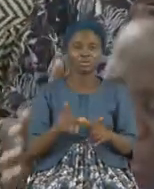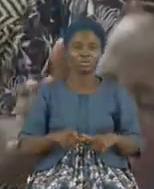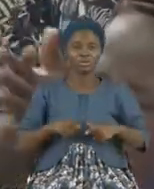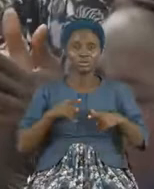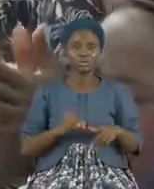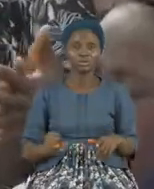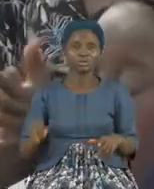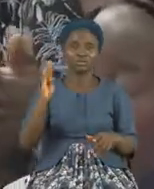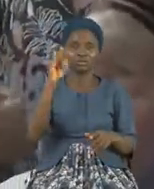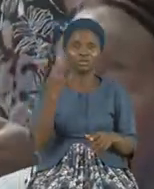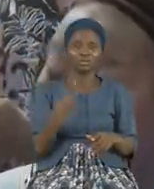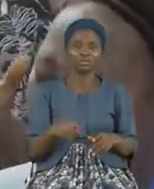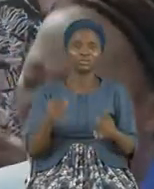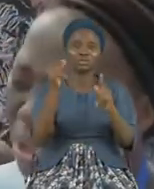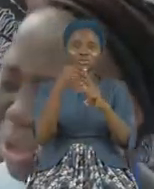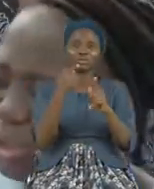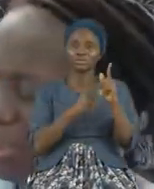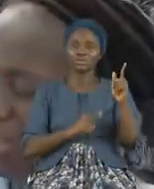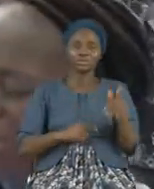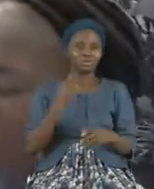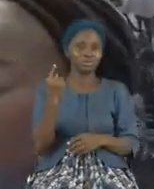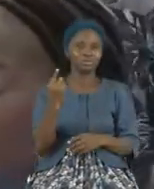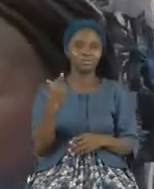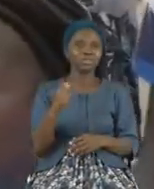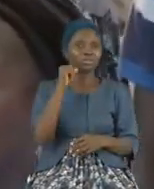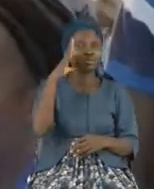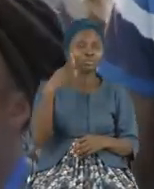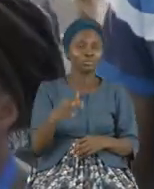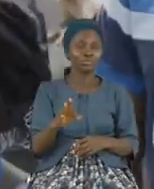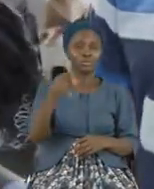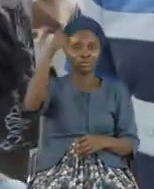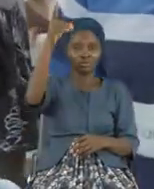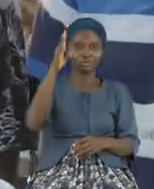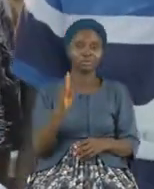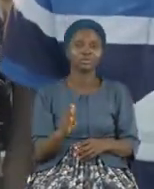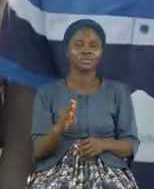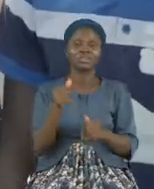of the Lord alone. Be a woman of God. Every moment,